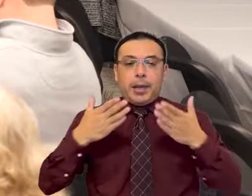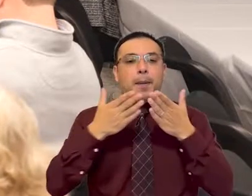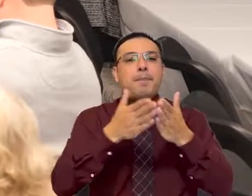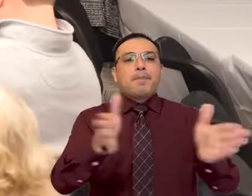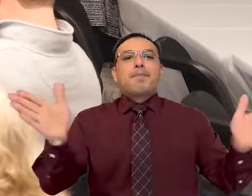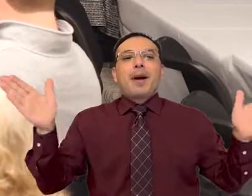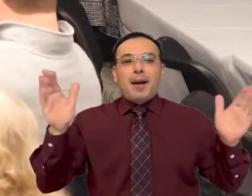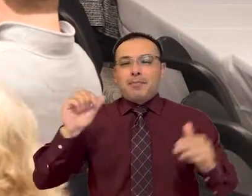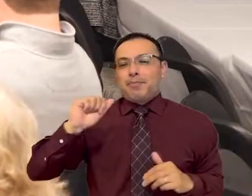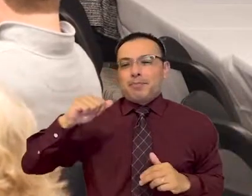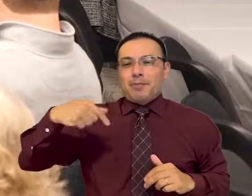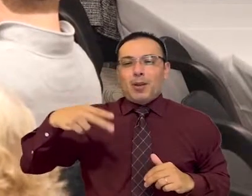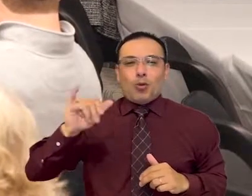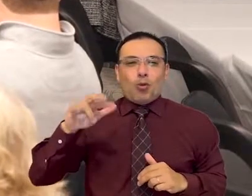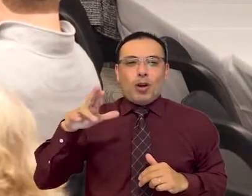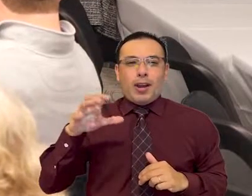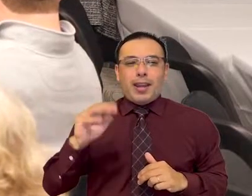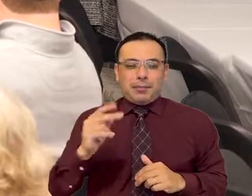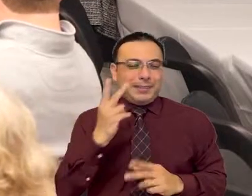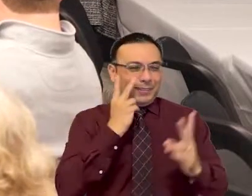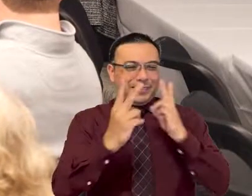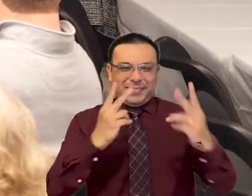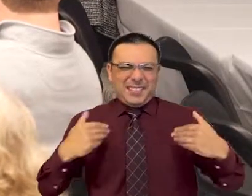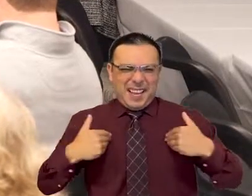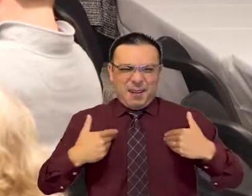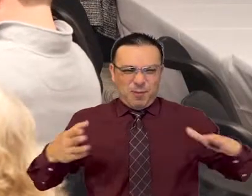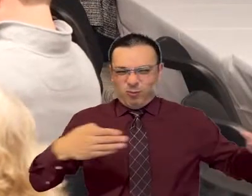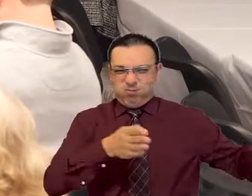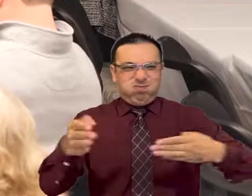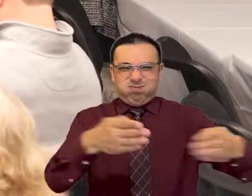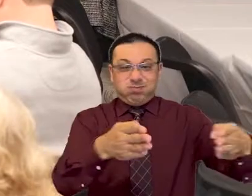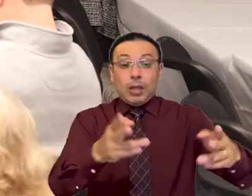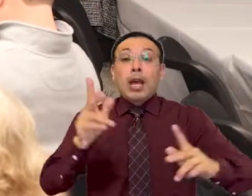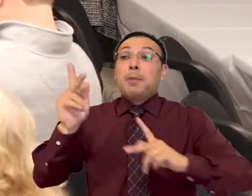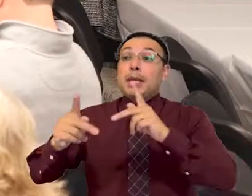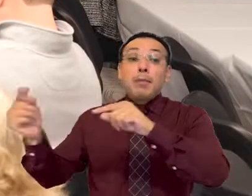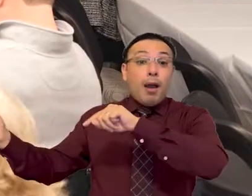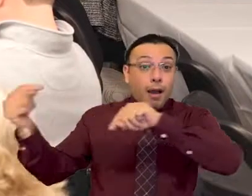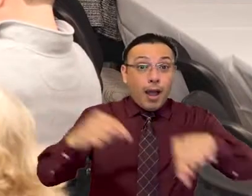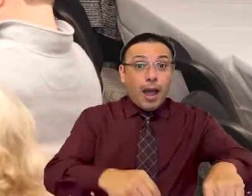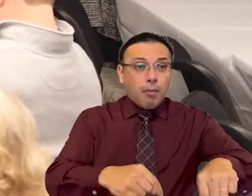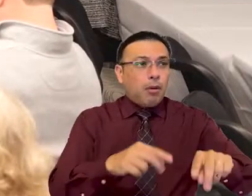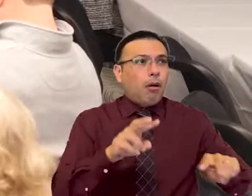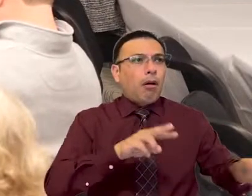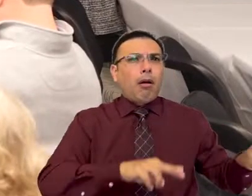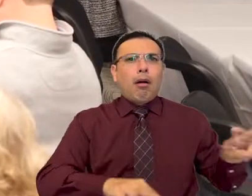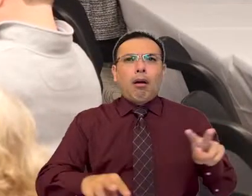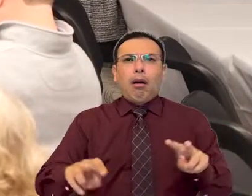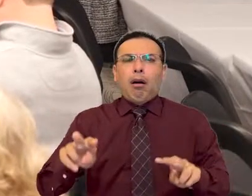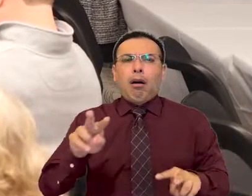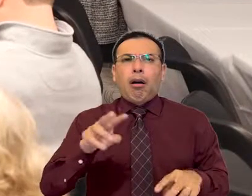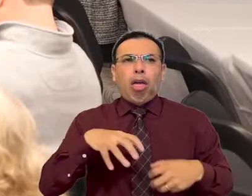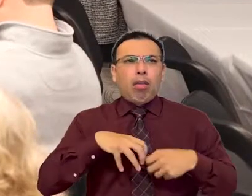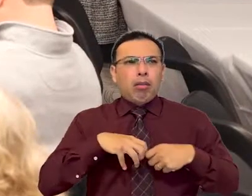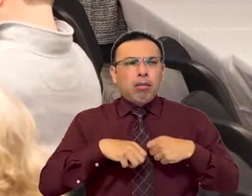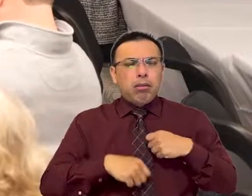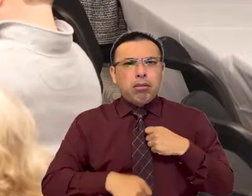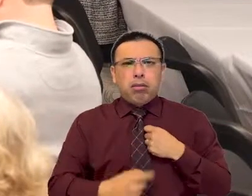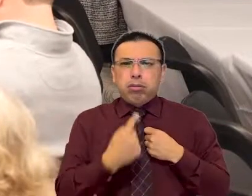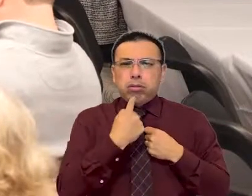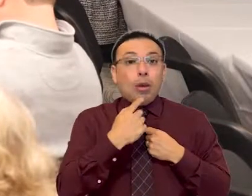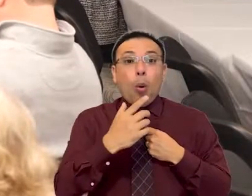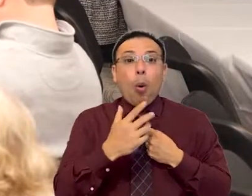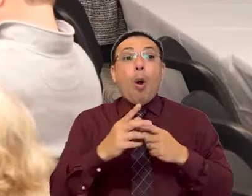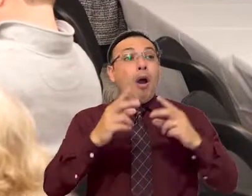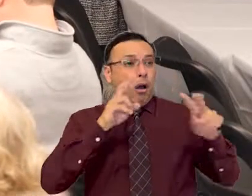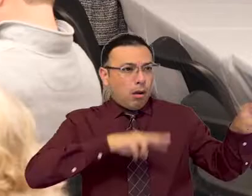don't want families to come here and leave depressed. We want them to come here and leave inspired. So in that Ocean